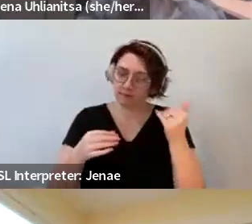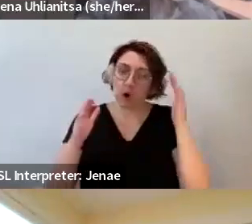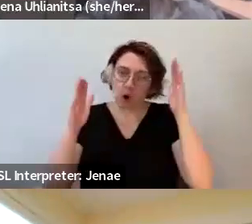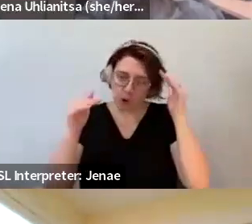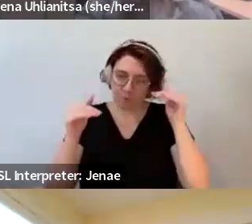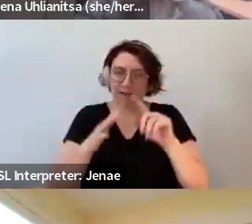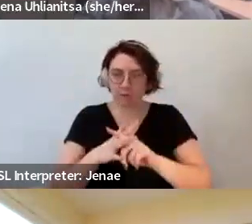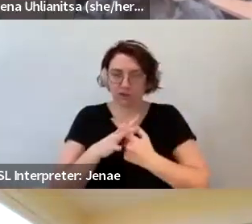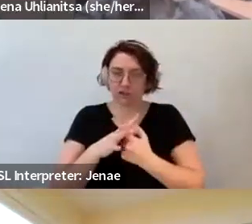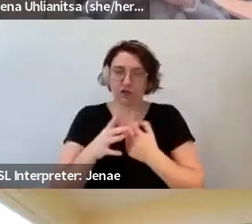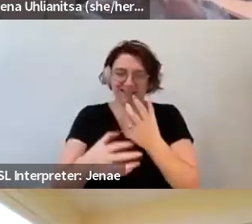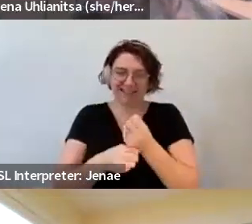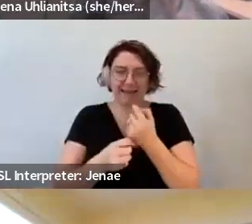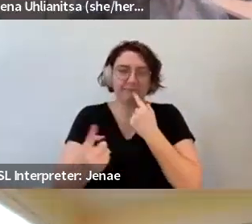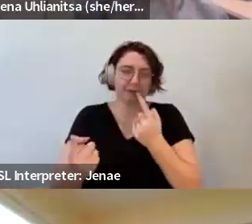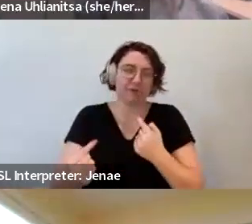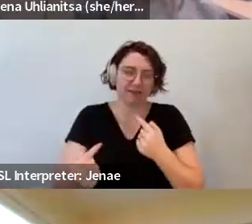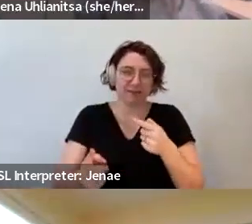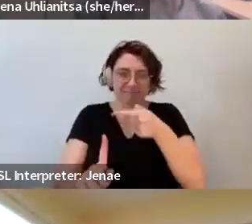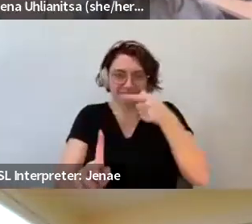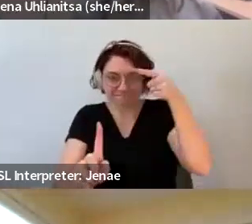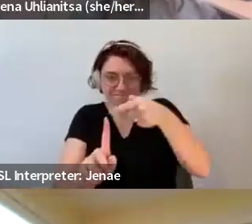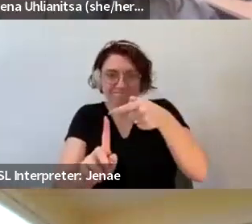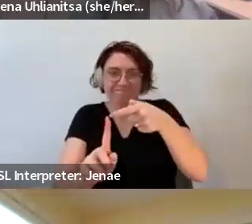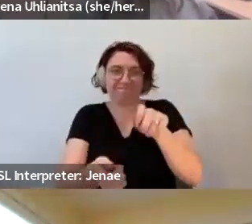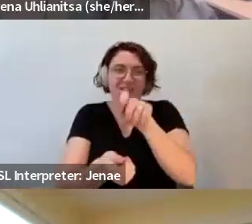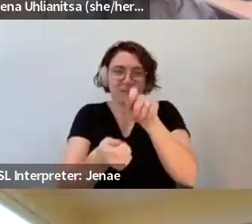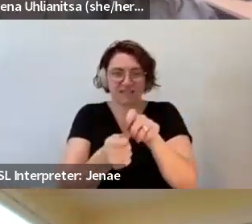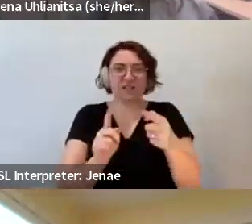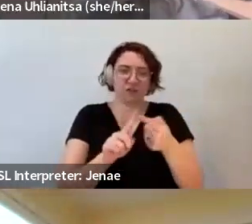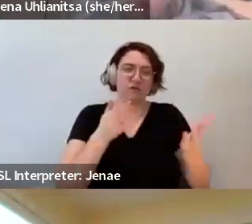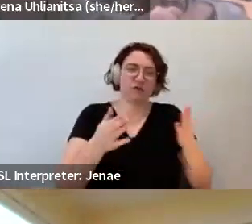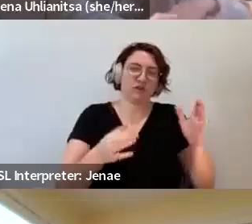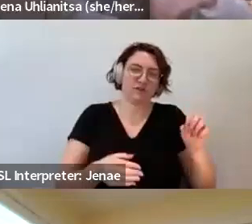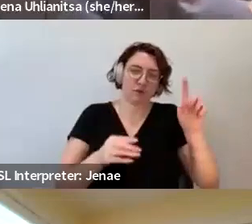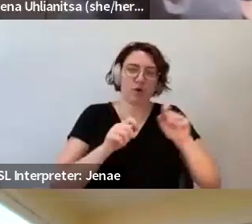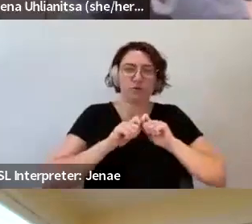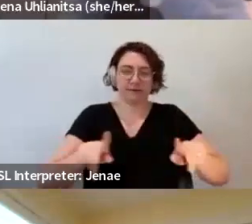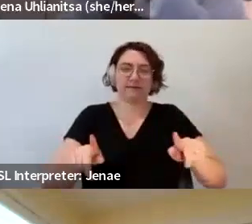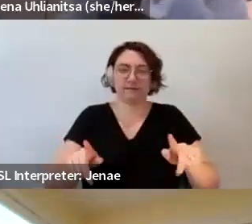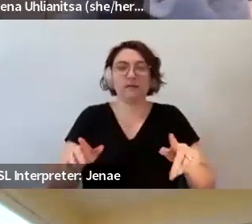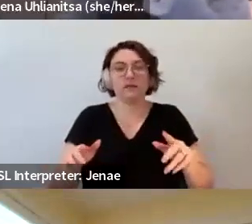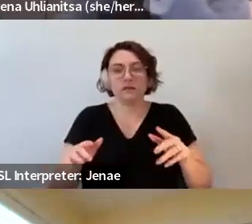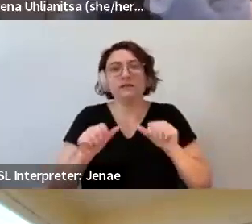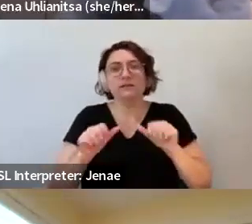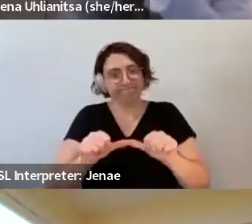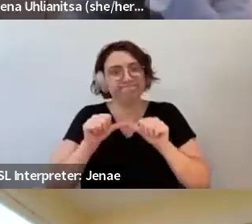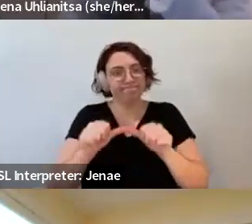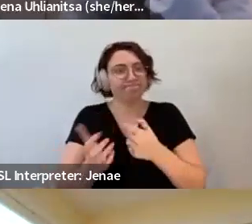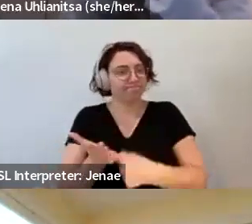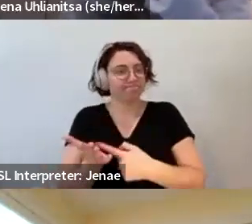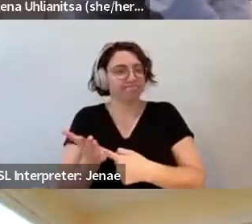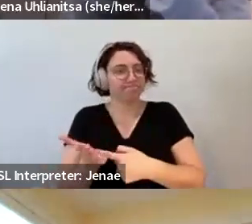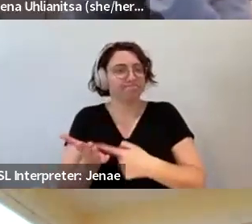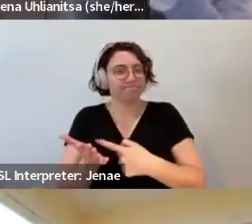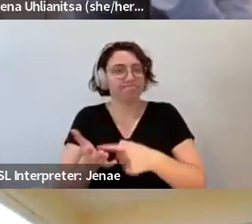the directives that are specific to the service codes out. There has been continued ongoing discussions